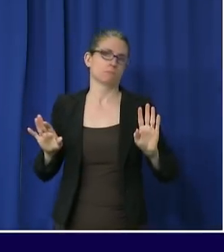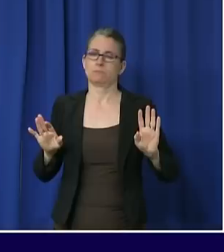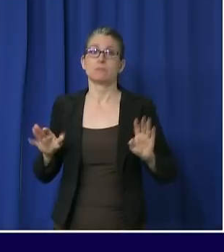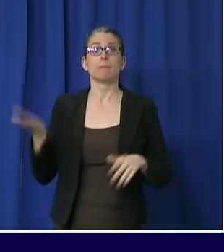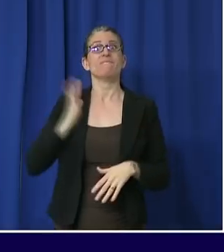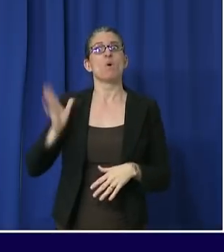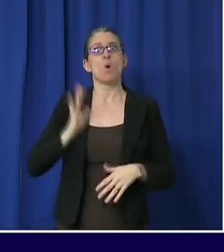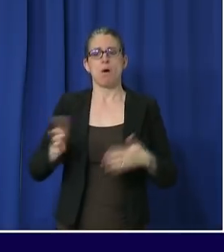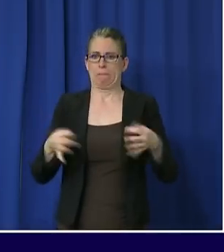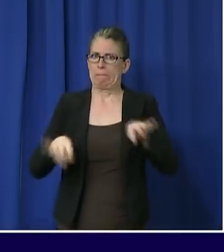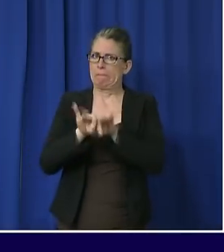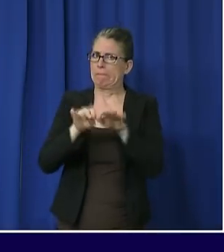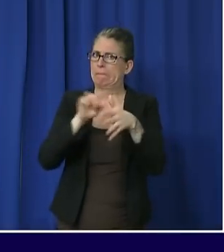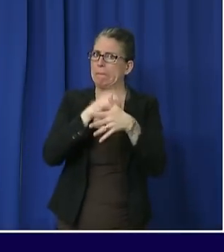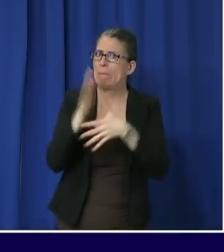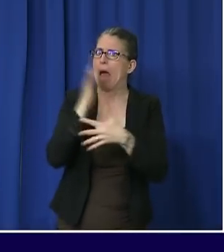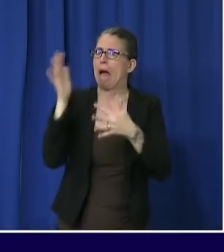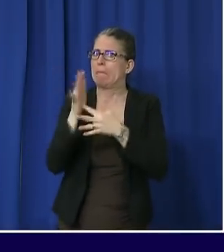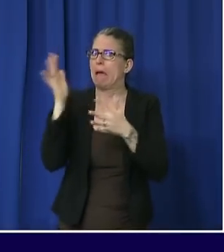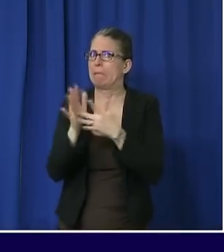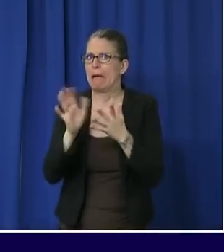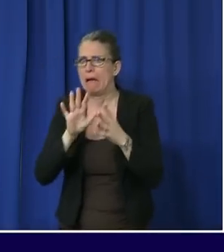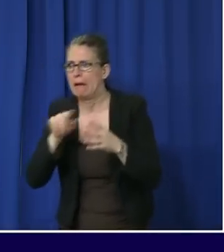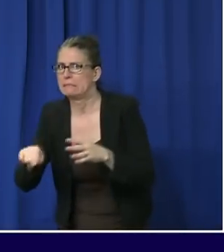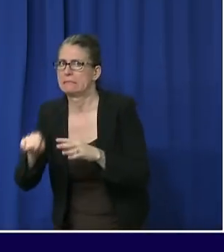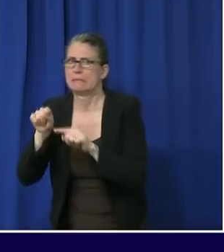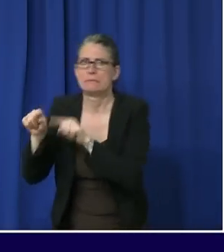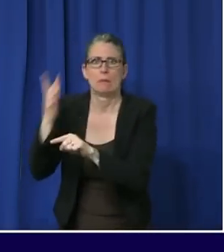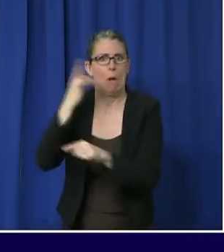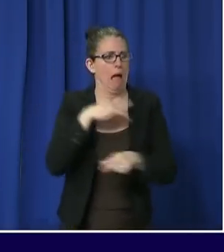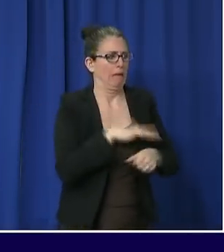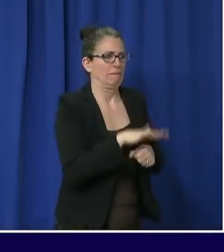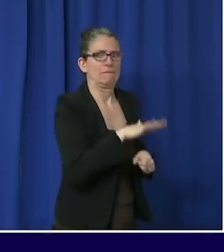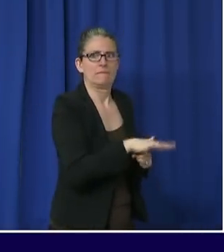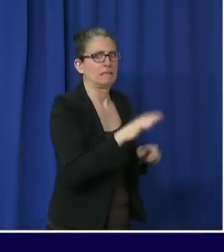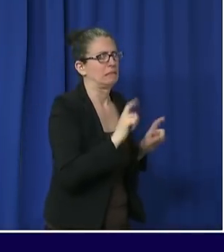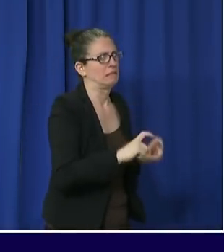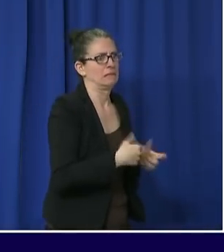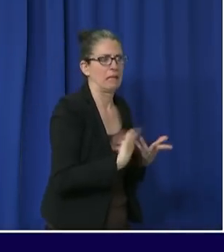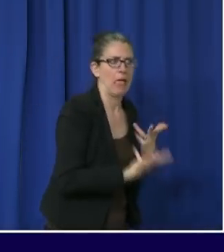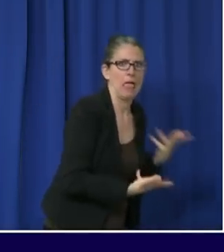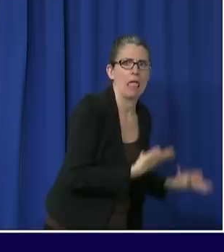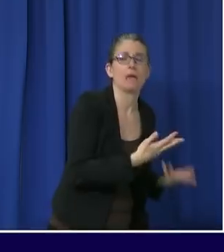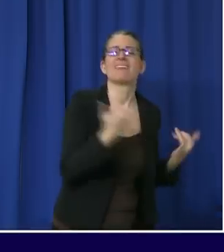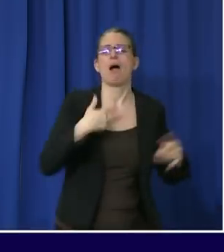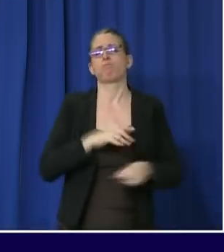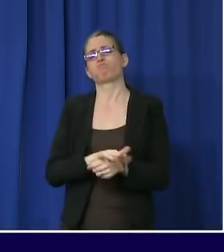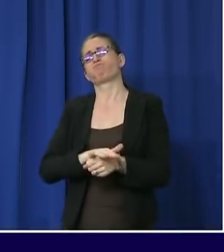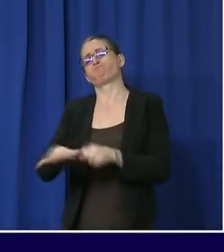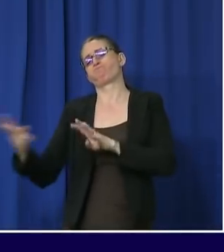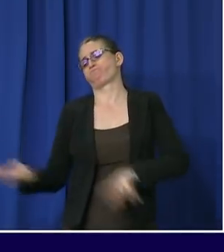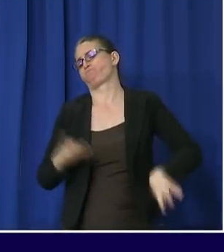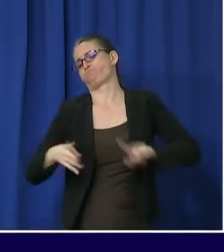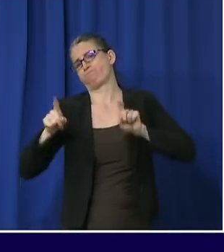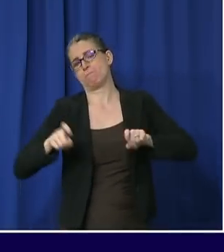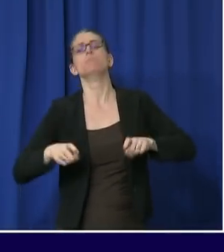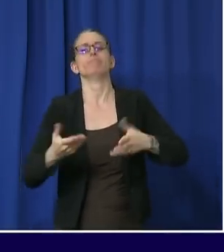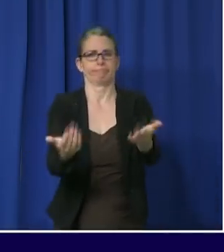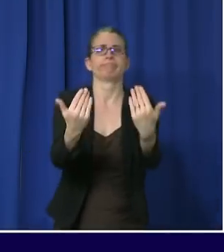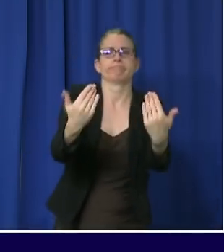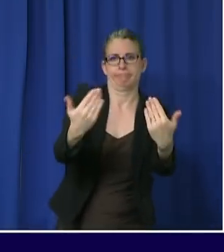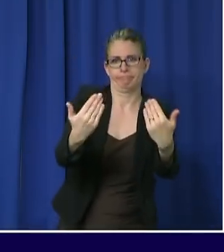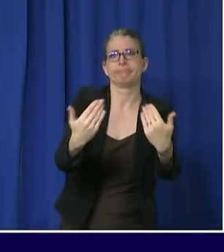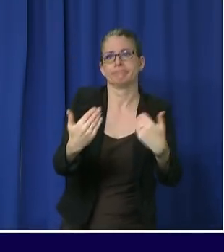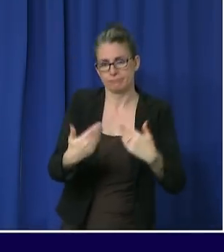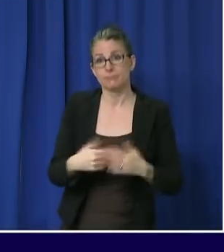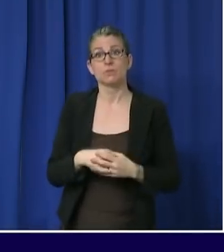comes to universal testing. Now, when we think about rolling out universal testing in all congregate settings, we're not averse